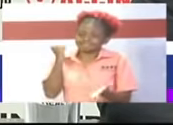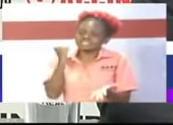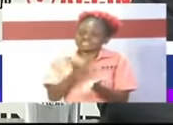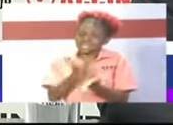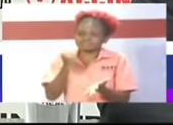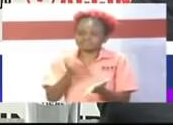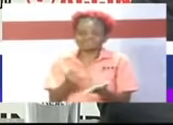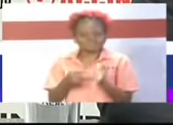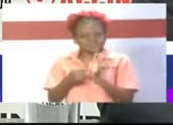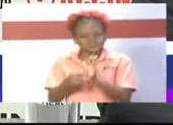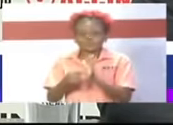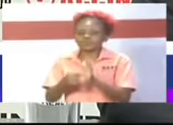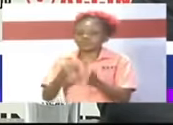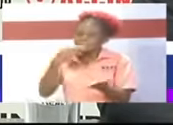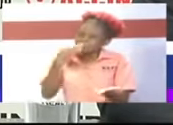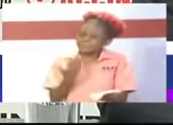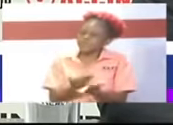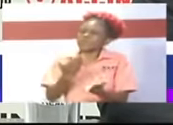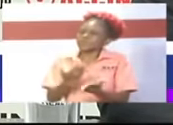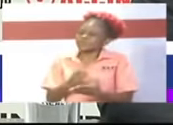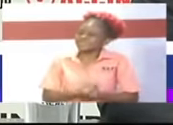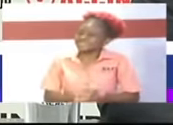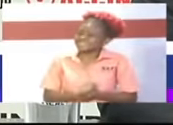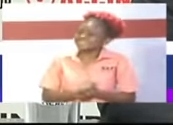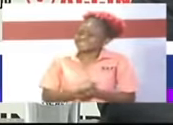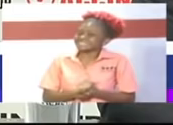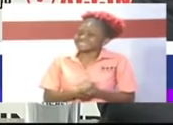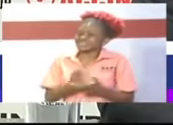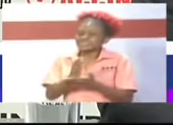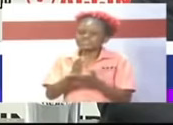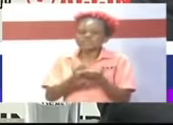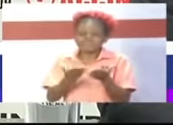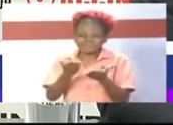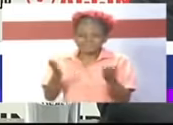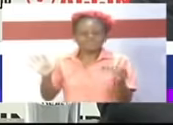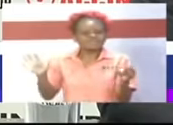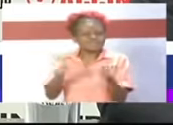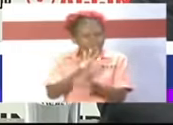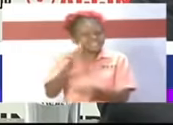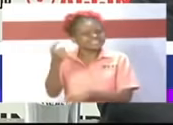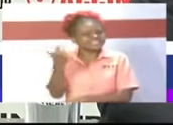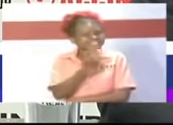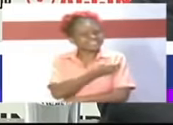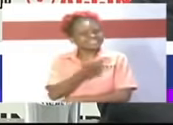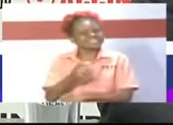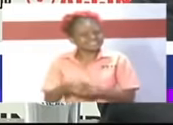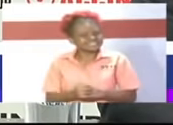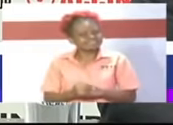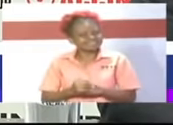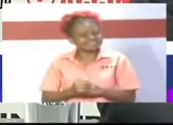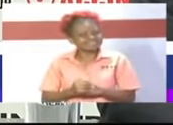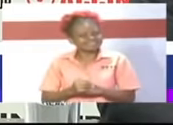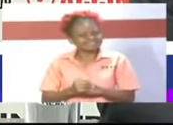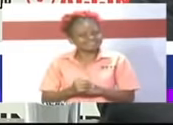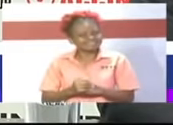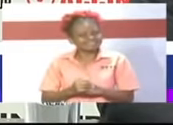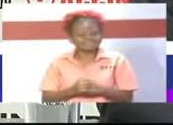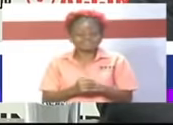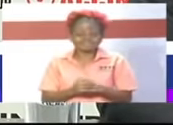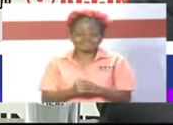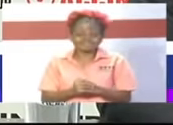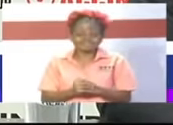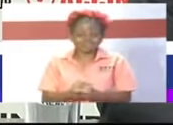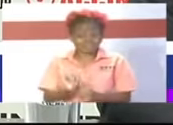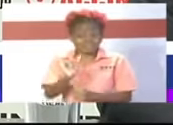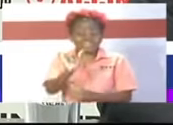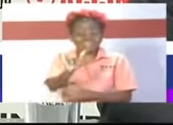validity of these cards, so that the stamping of cards should actually be one of the factors that is taken